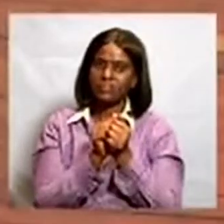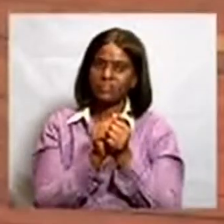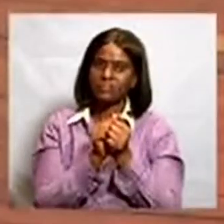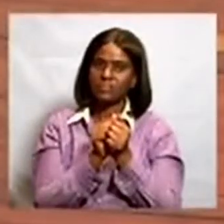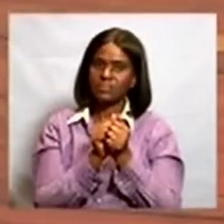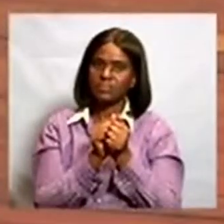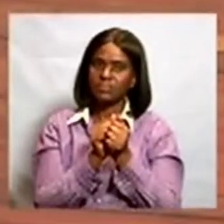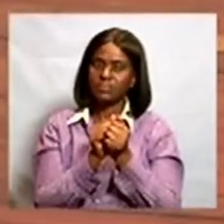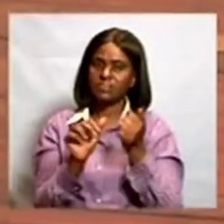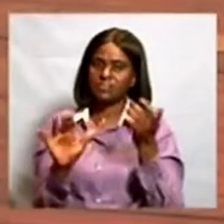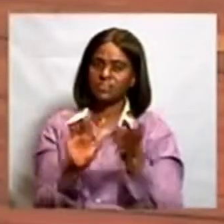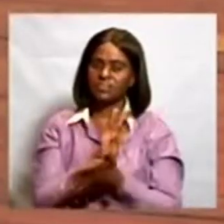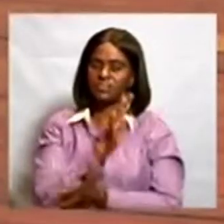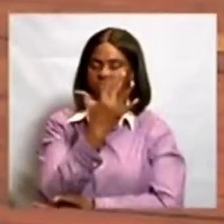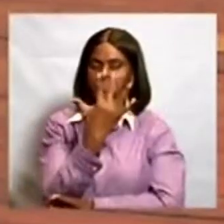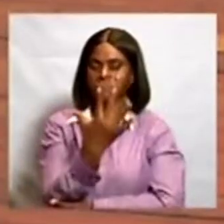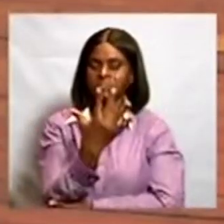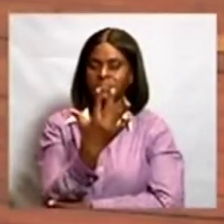Page? Page 11,